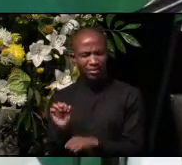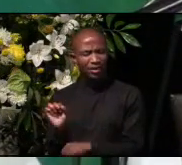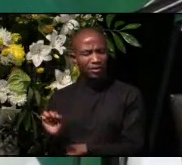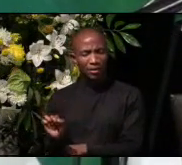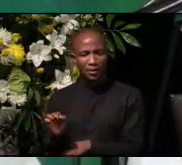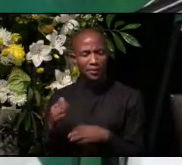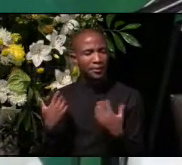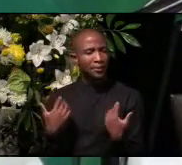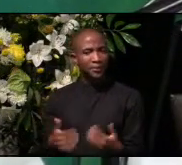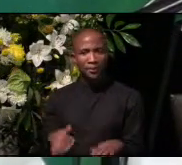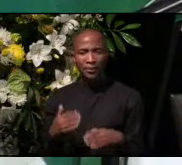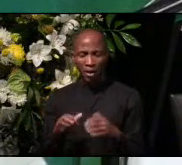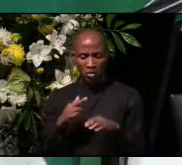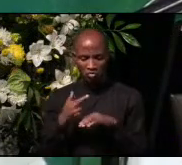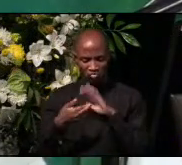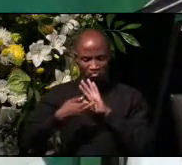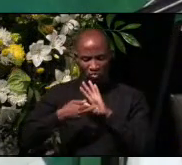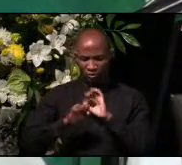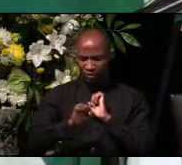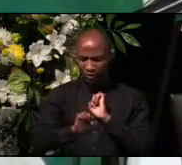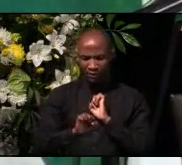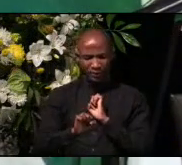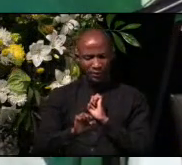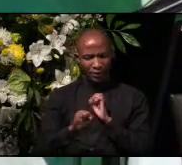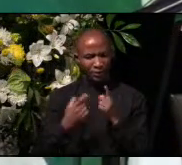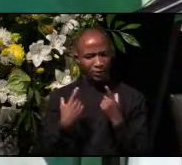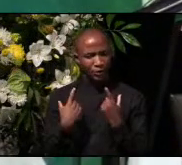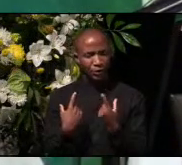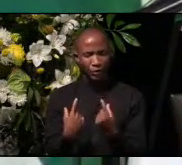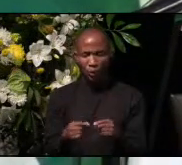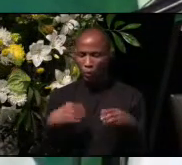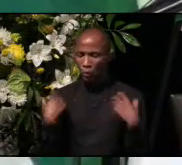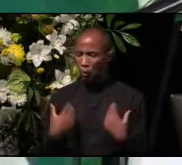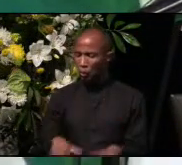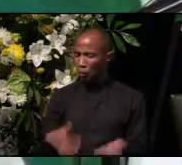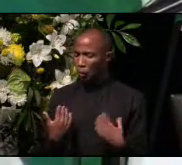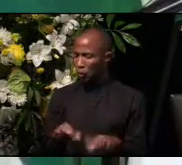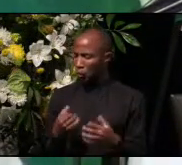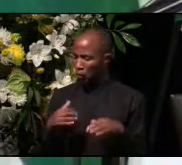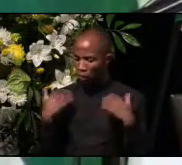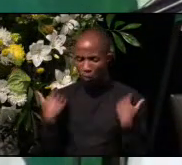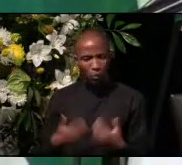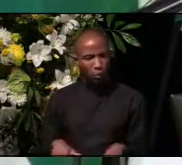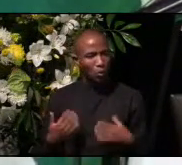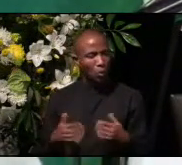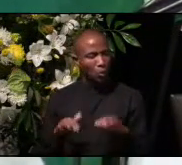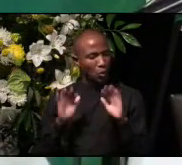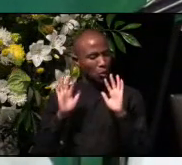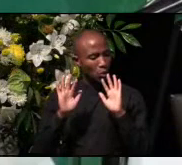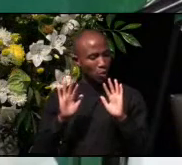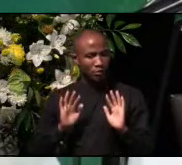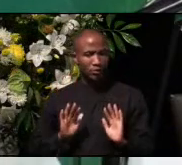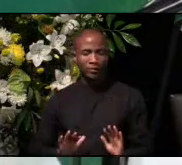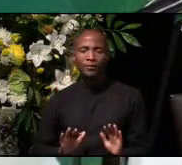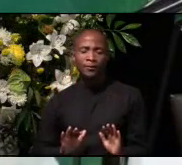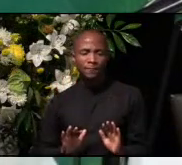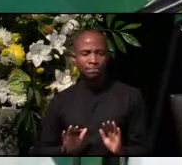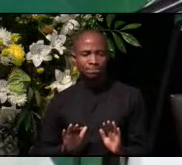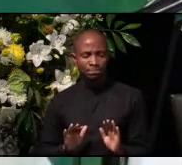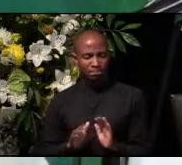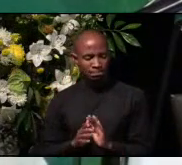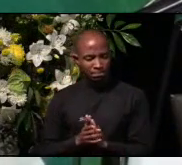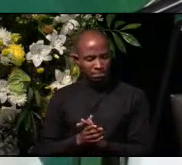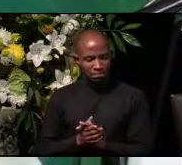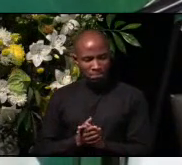he played a role very few played in The Liberation of South Africa